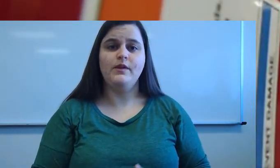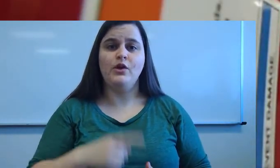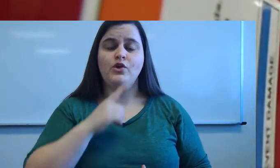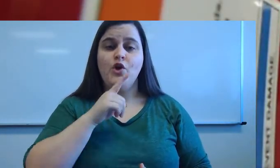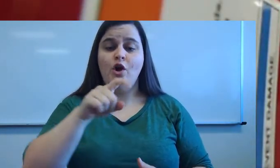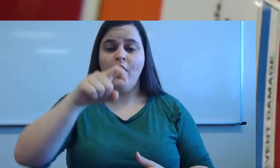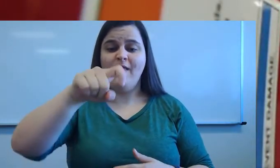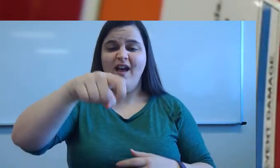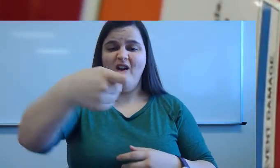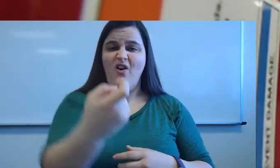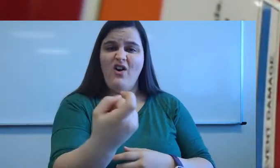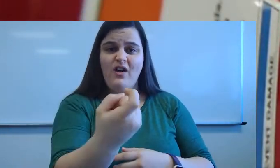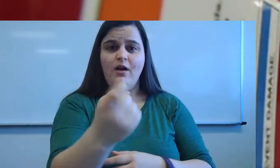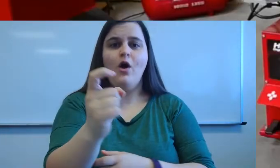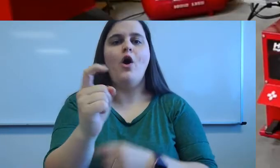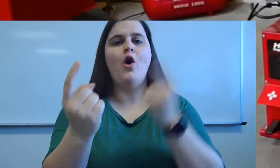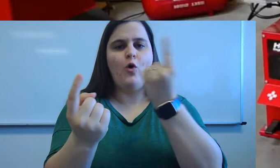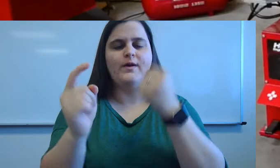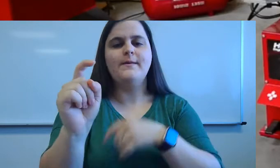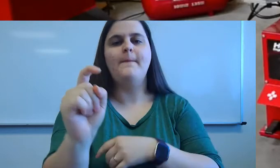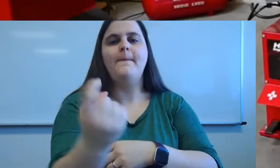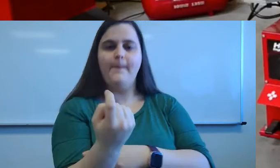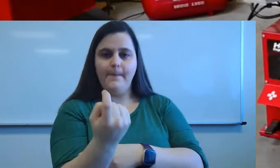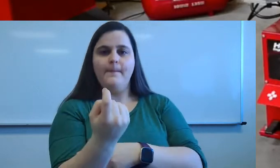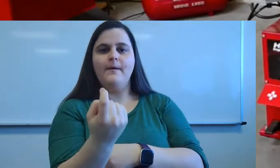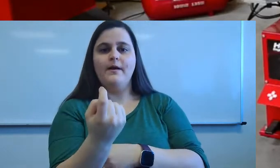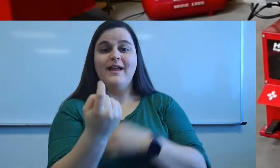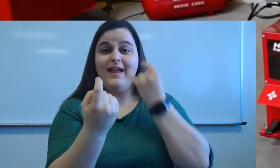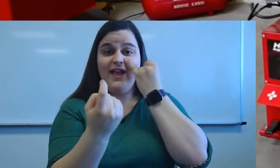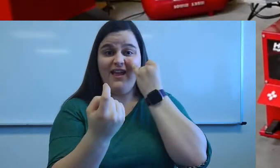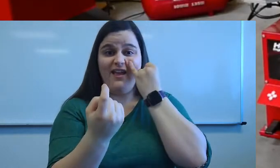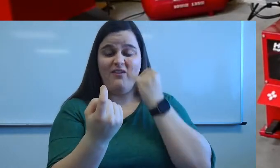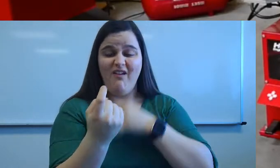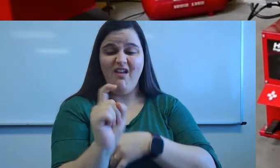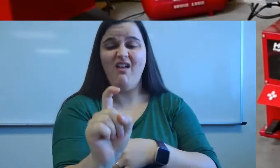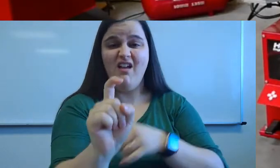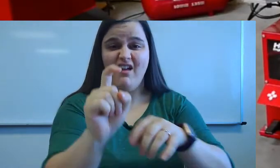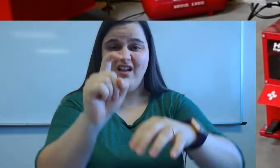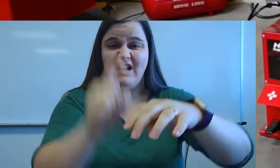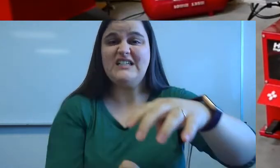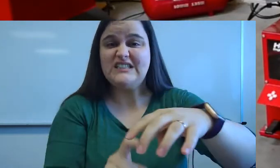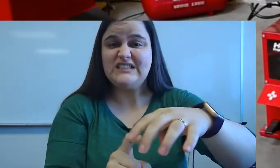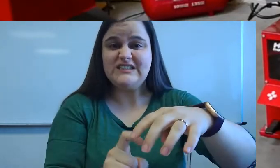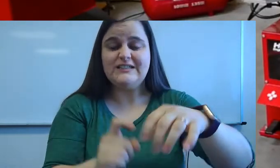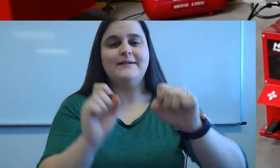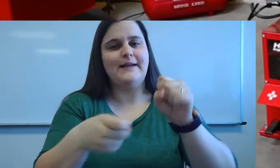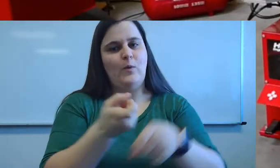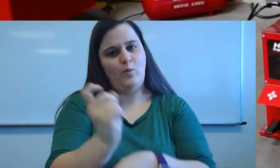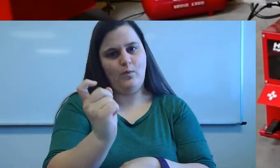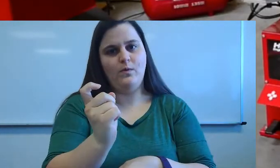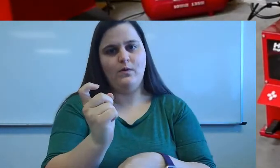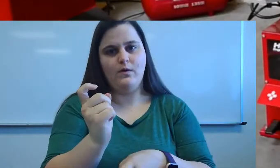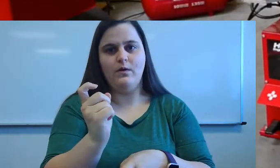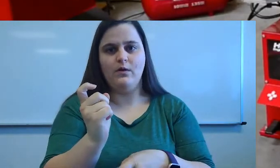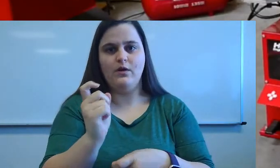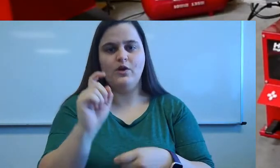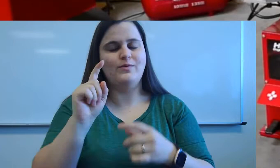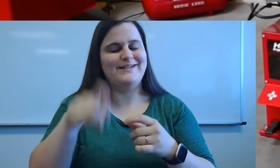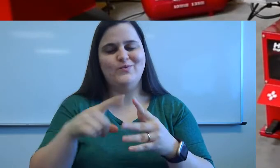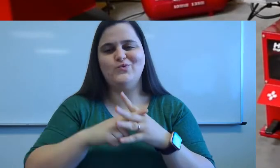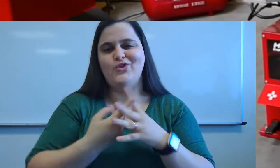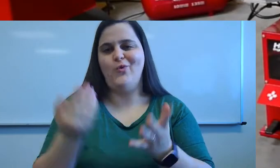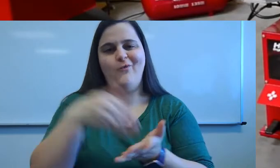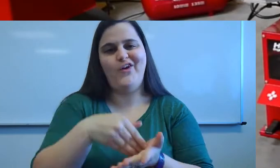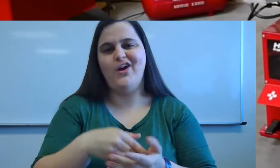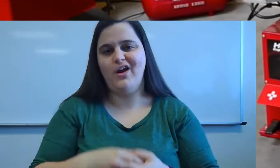Make sure the hook is always pointed towards the operator. If you put the bead on with the hook towards the wheel, it won't come back off